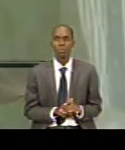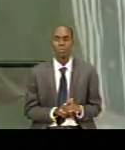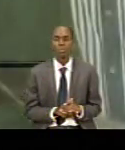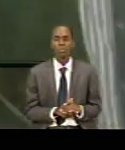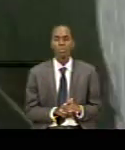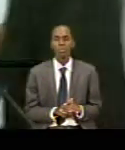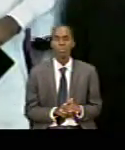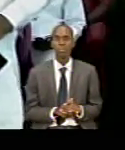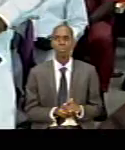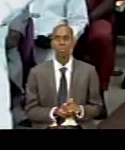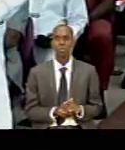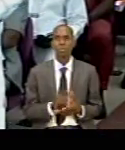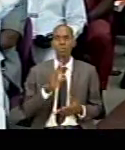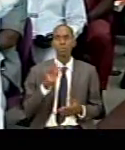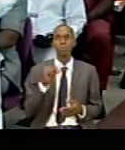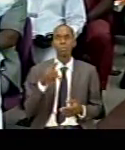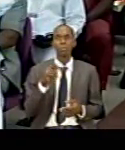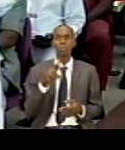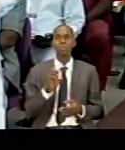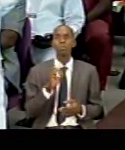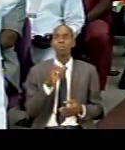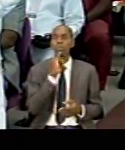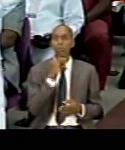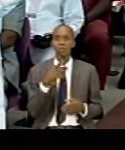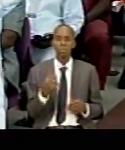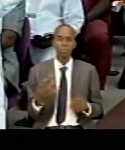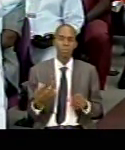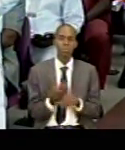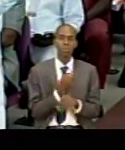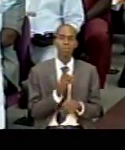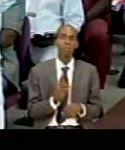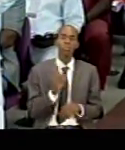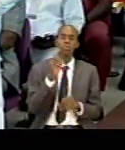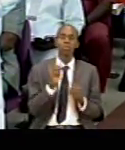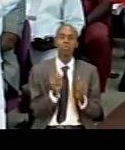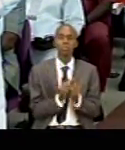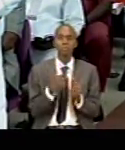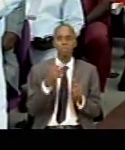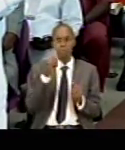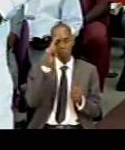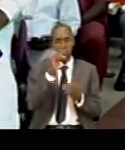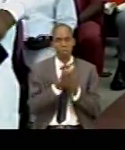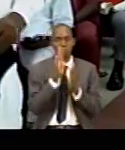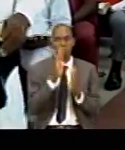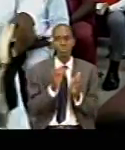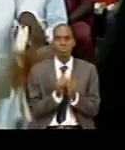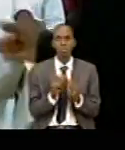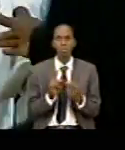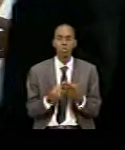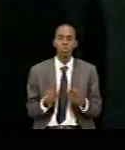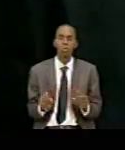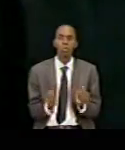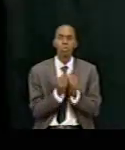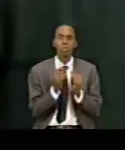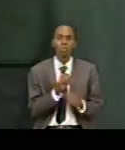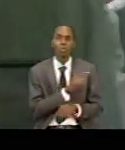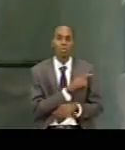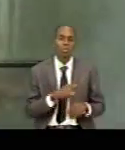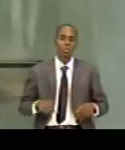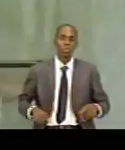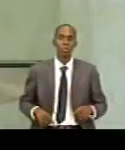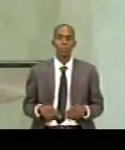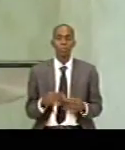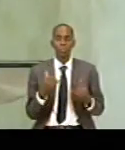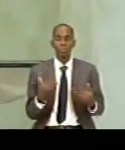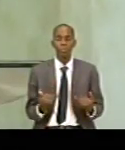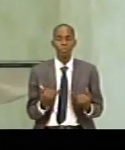Rapture is the catching away of the saints to meet with the Lord in the air. Thank you very much. Today's